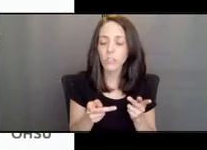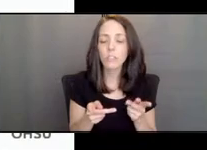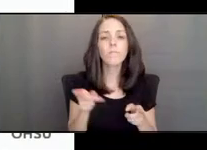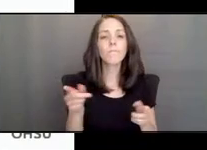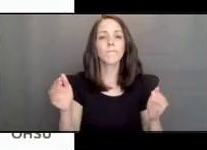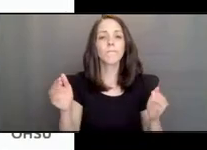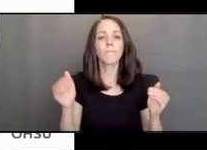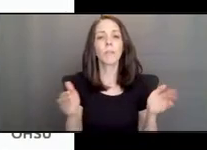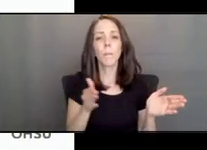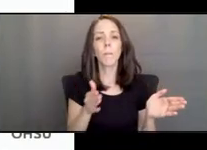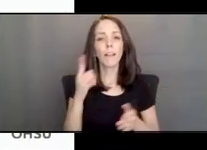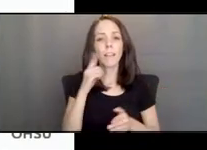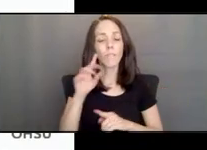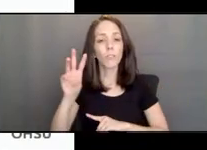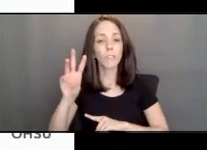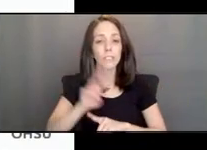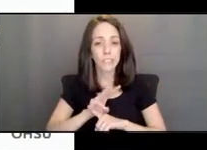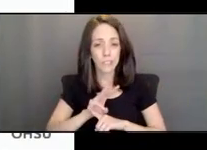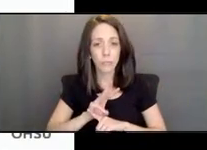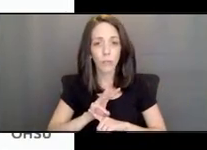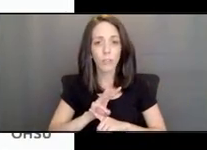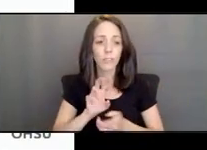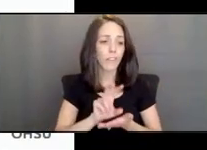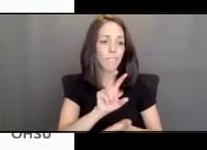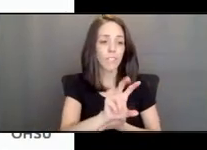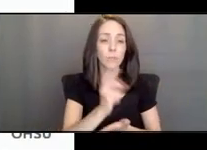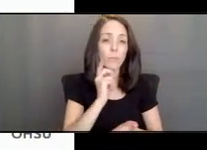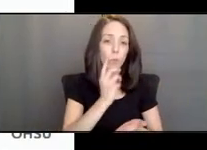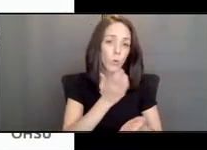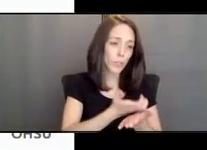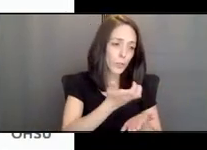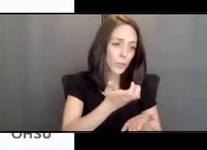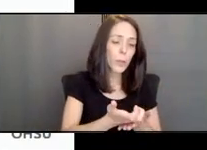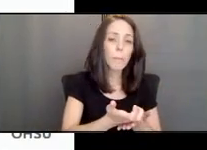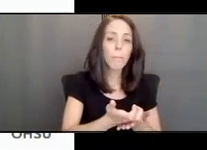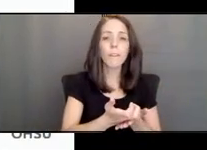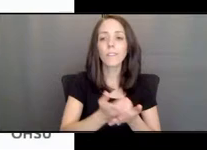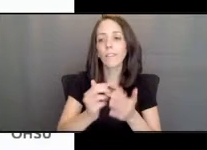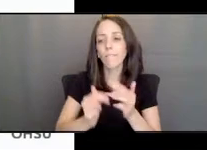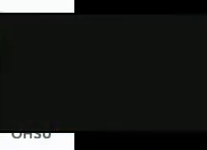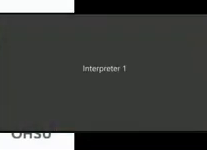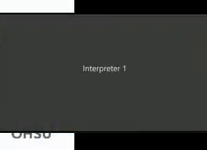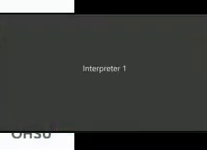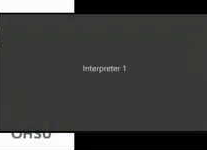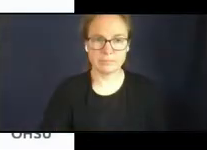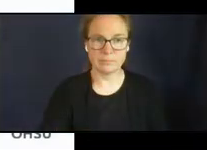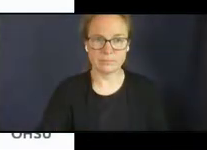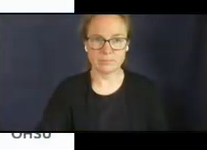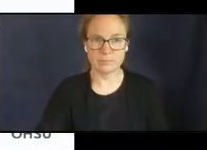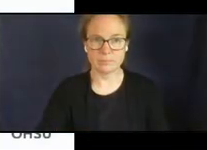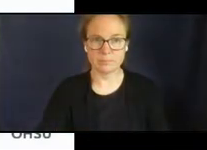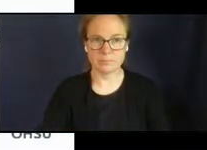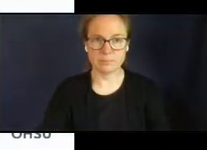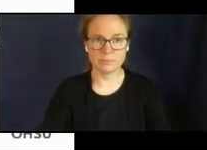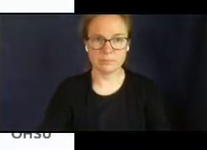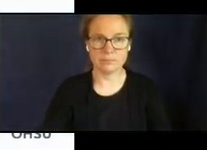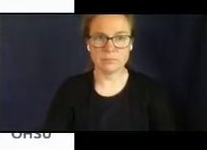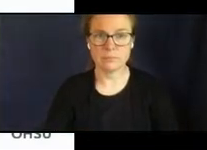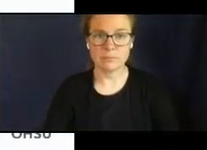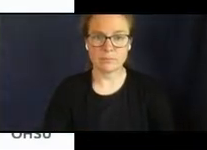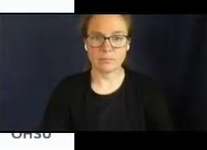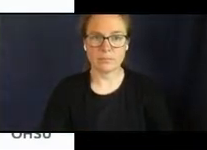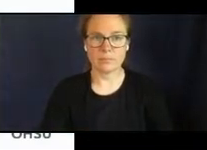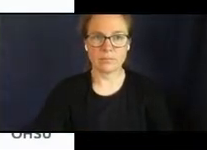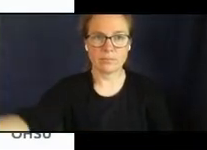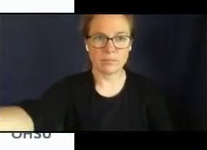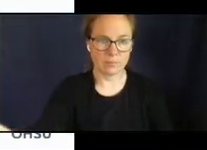6 months, with investment in equipment, facilities, technology to allow our 3,000 faculty, 15,000